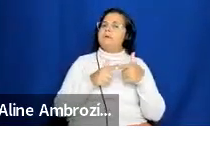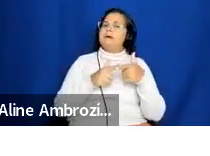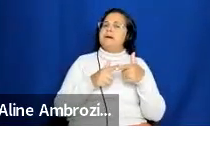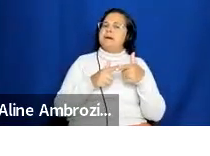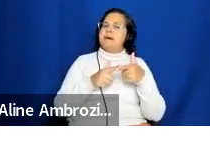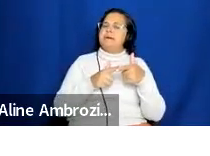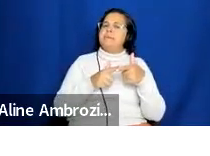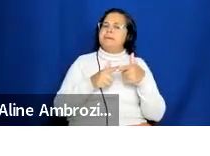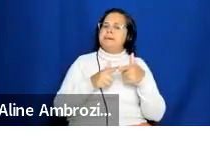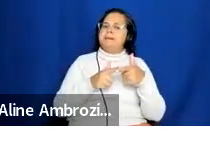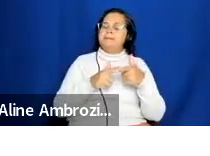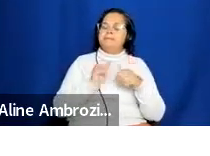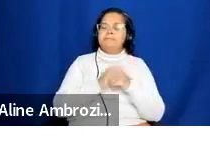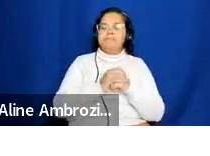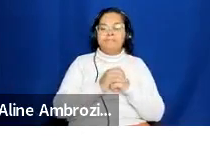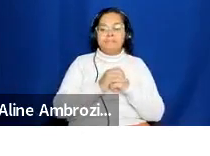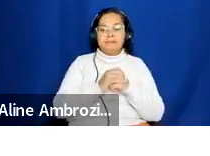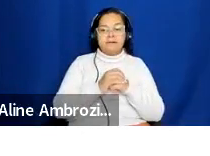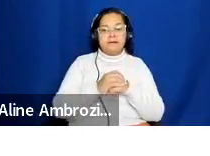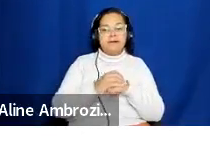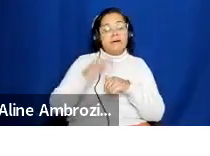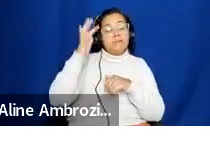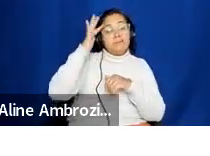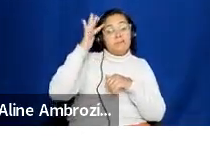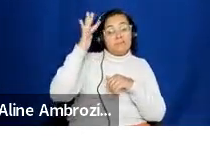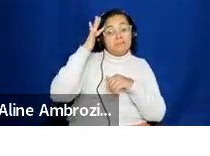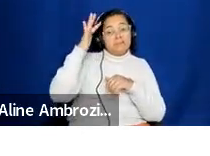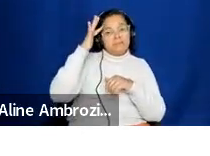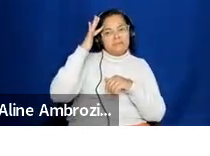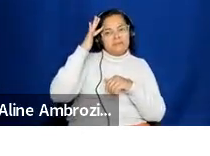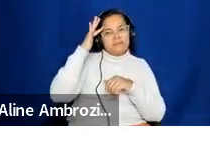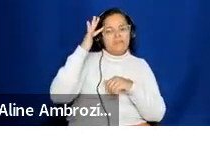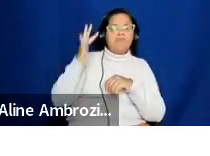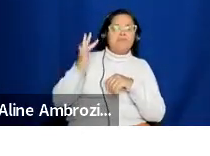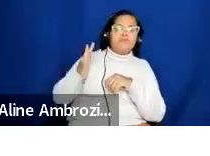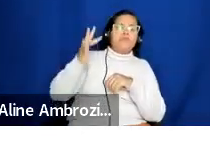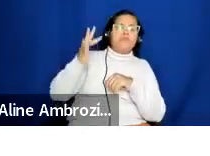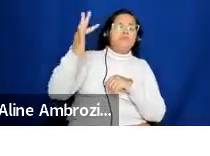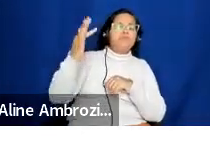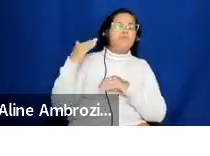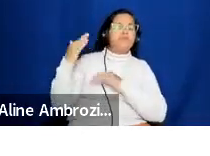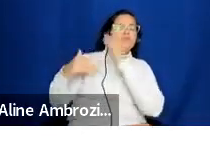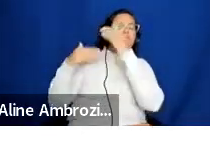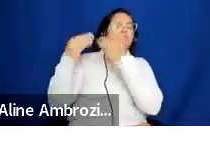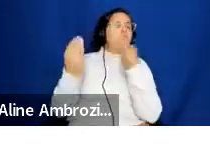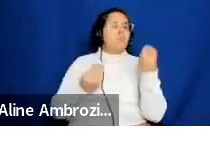in the future. And they say that this forms part of a long-standing